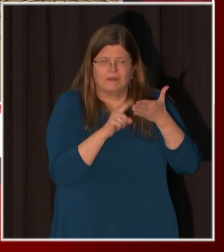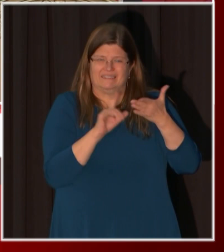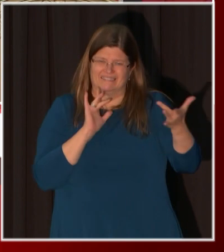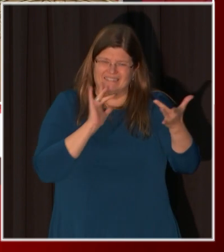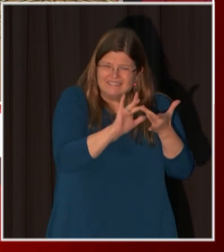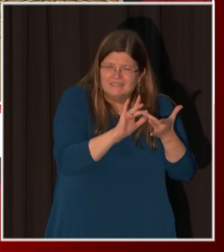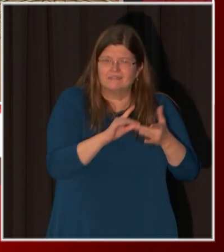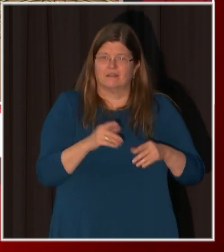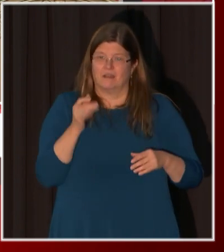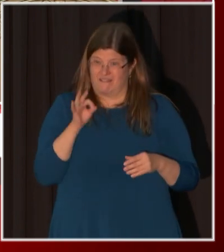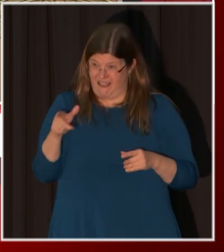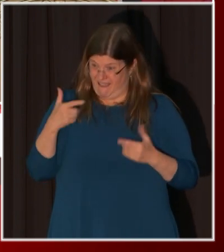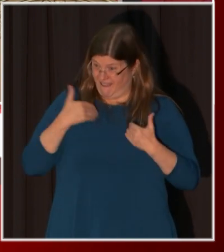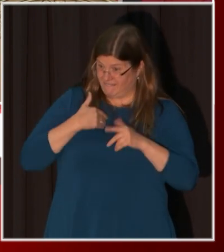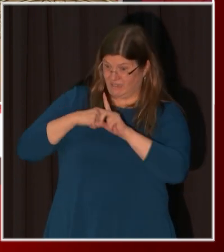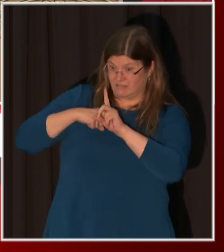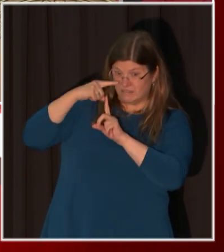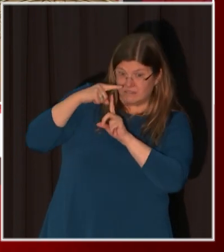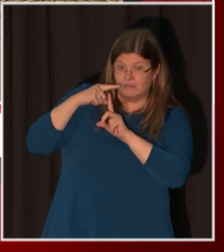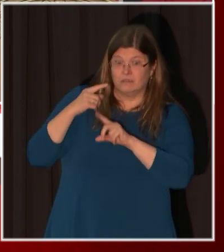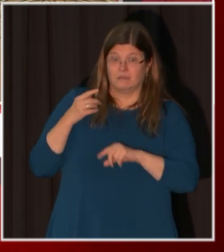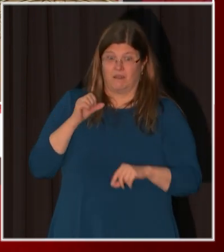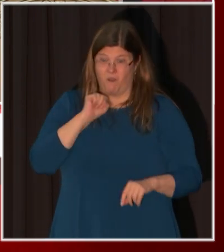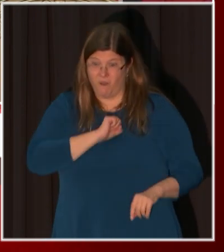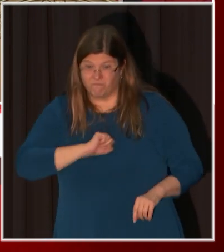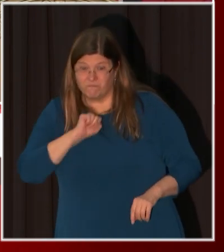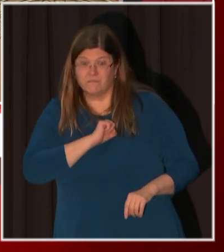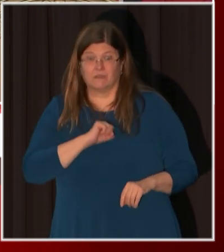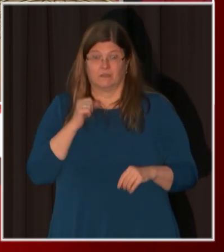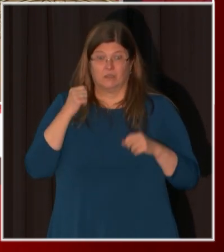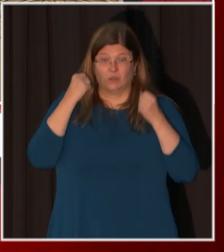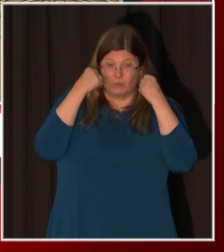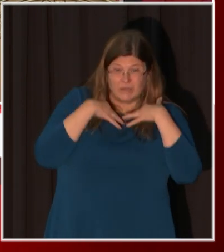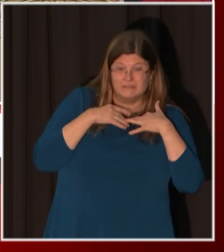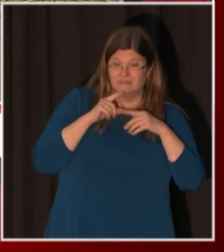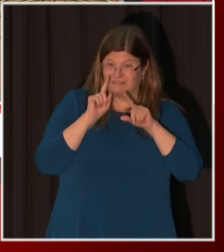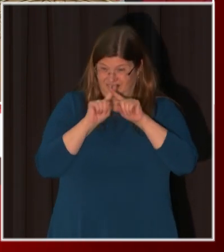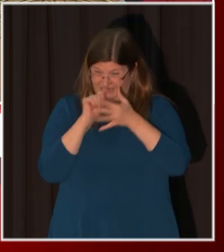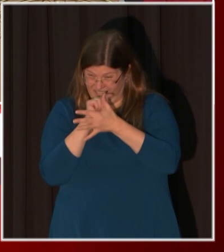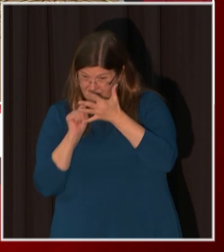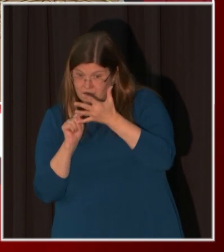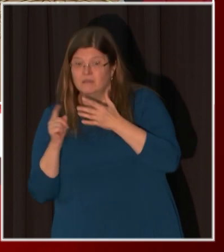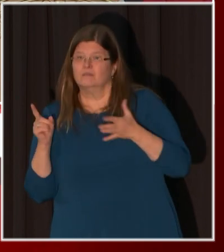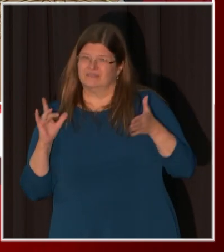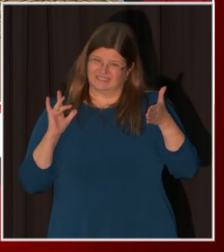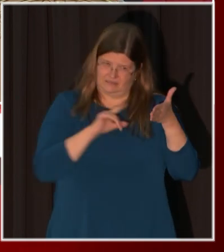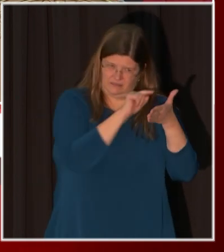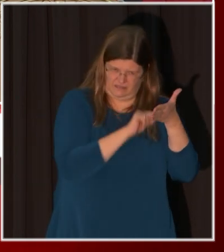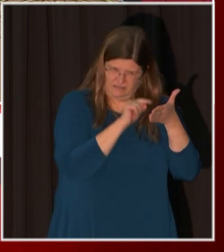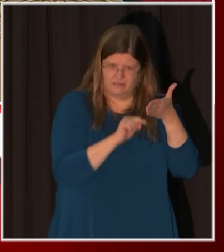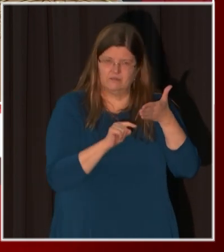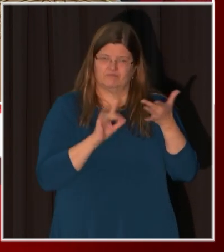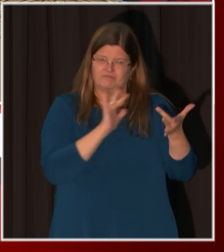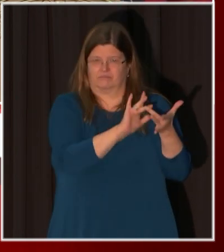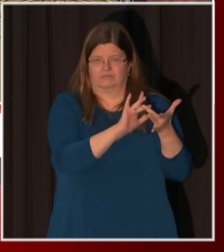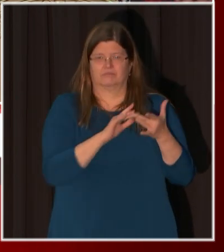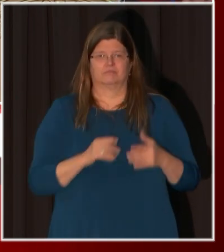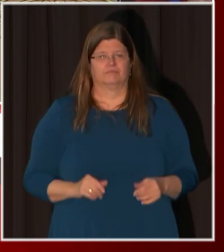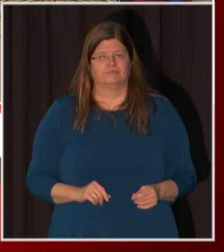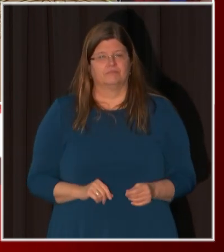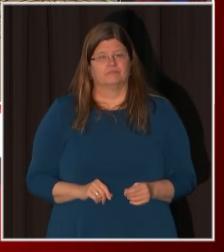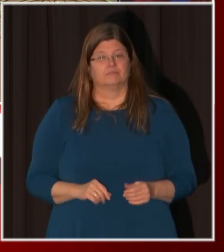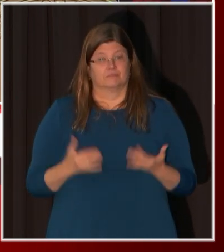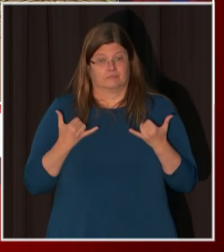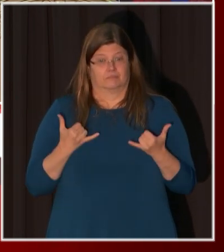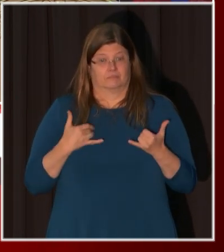been exposed to the virus in some way. So we're going to share that, but I just want to say